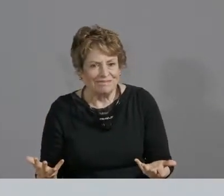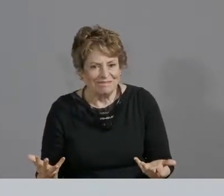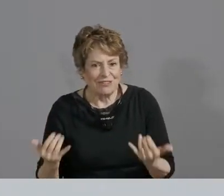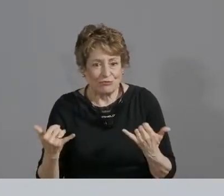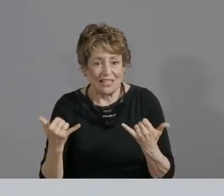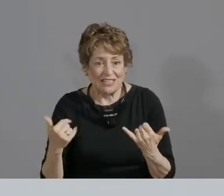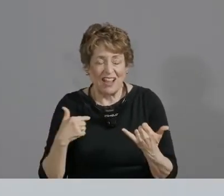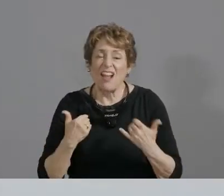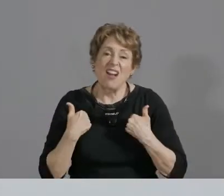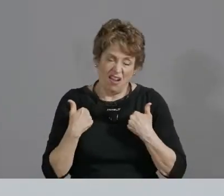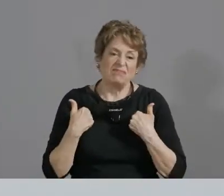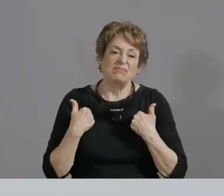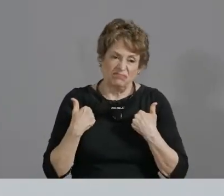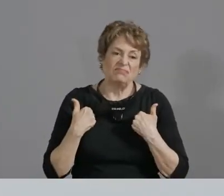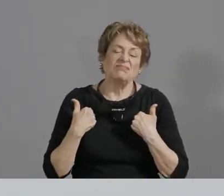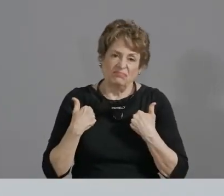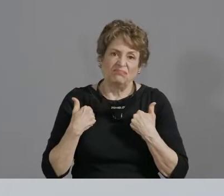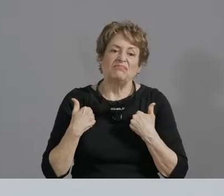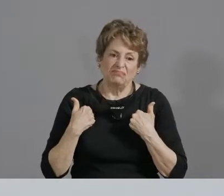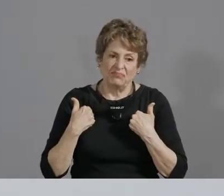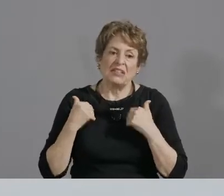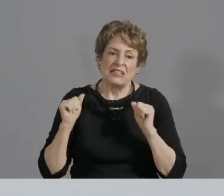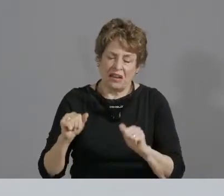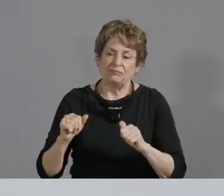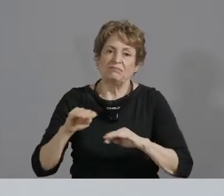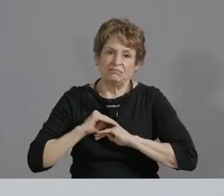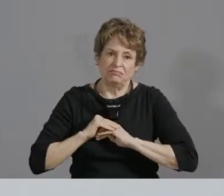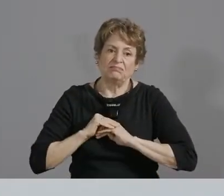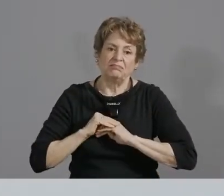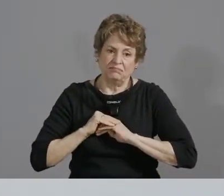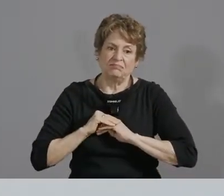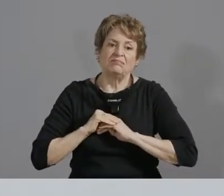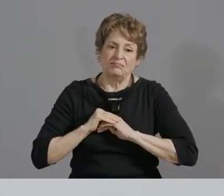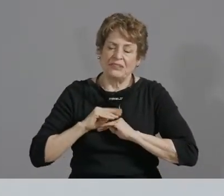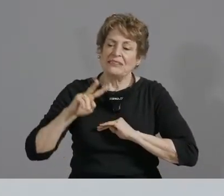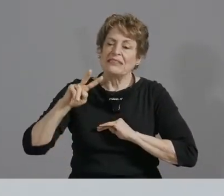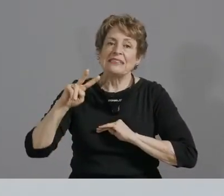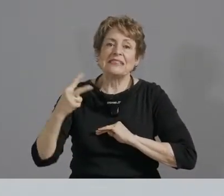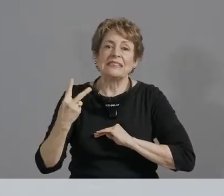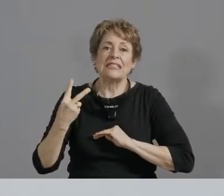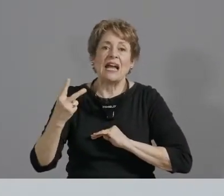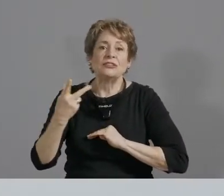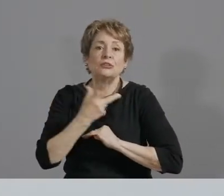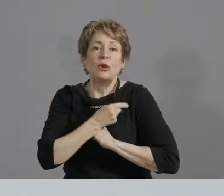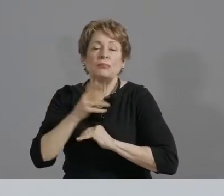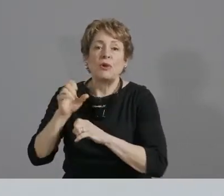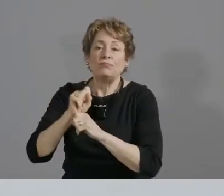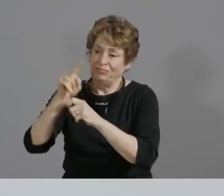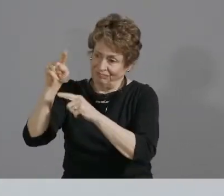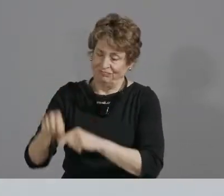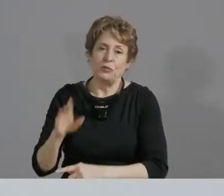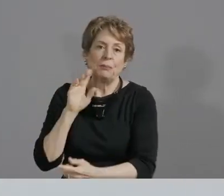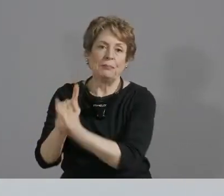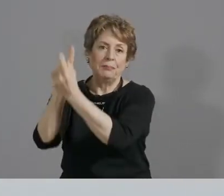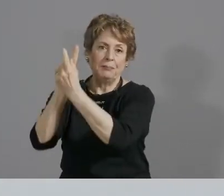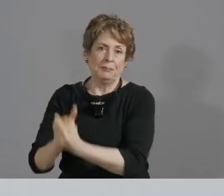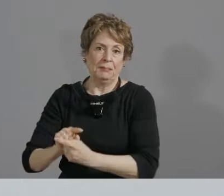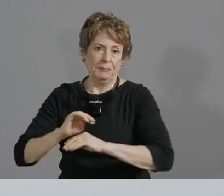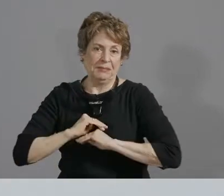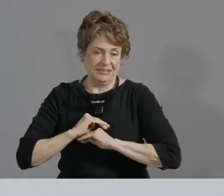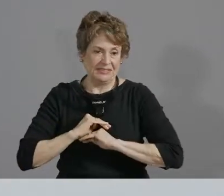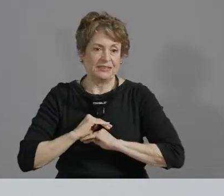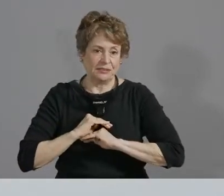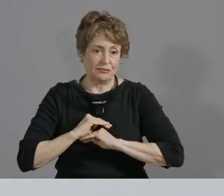we will be reaching out. We don't know how the Tucson pods are doing the ones that are under the county are doing their